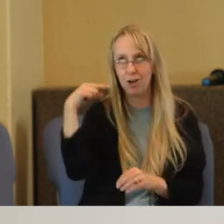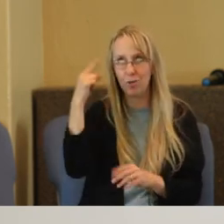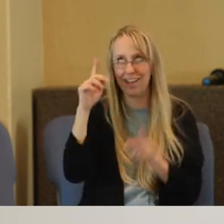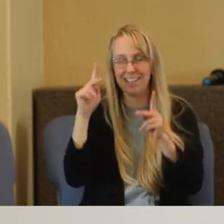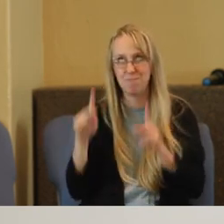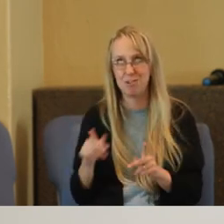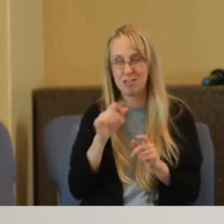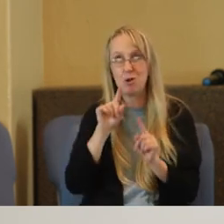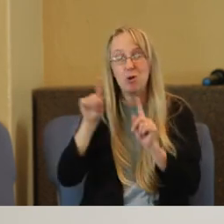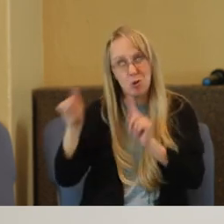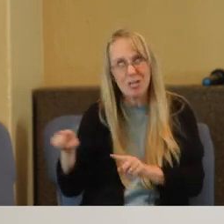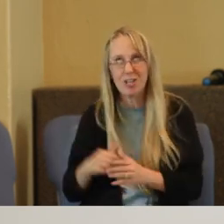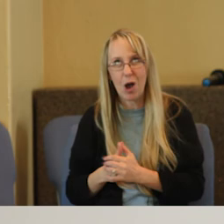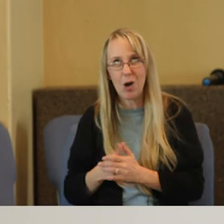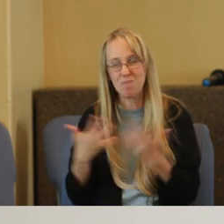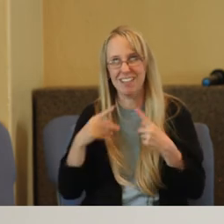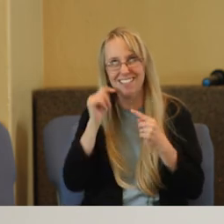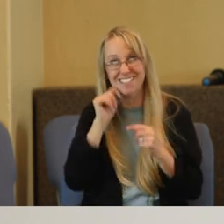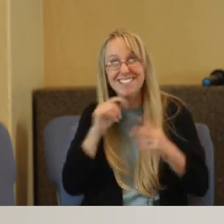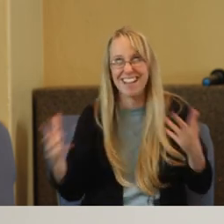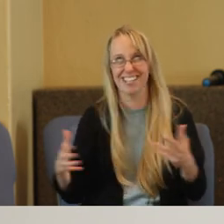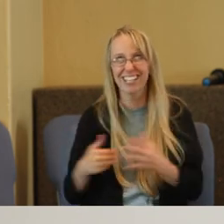right? Bunch of teenagers, right?